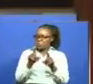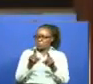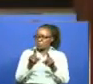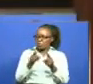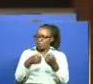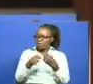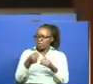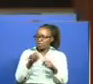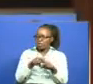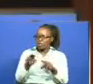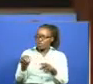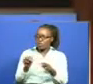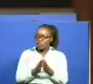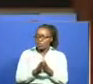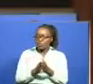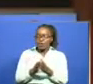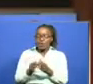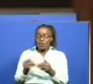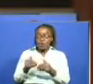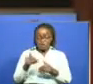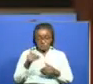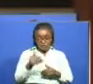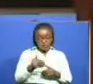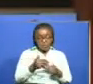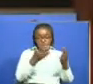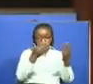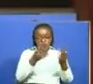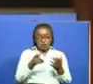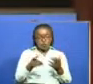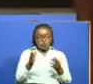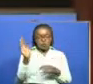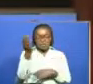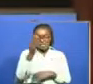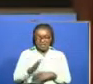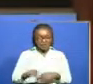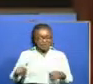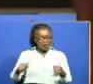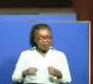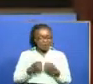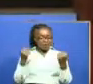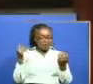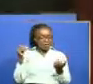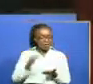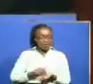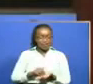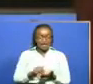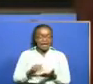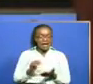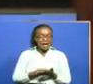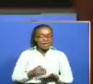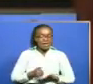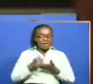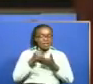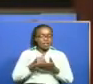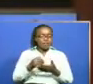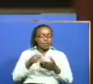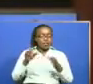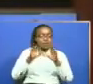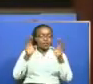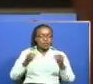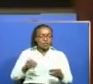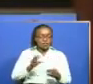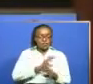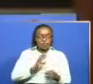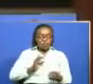forward, we are hoping that this will never ever happen again. And the intervention by the Budget Committee and this